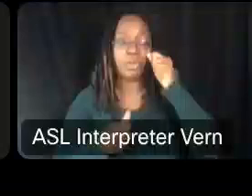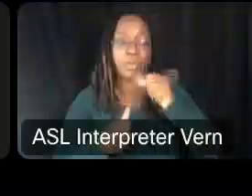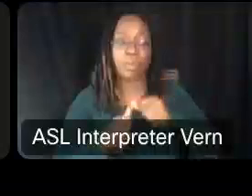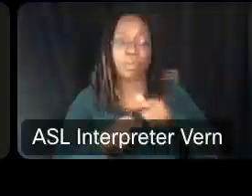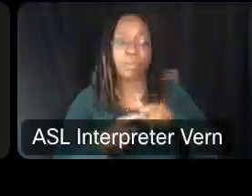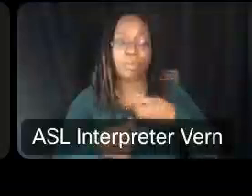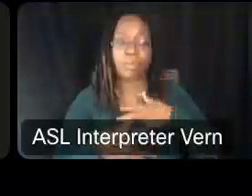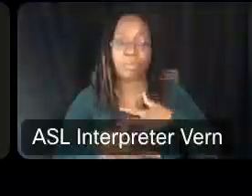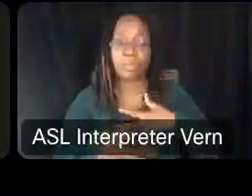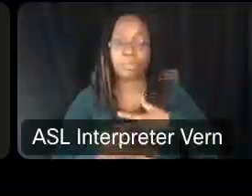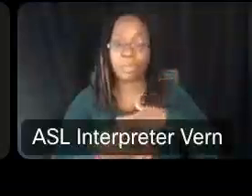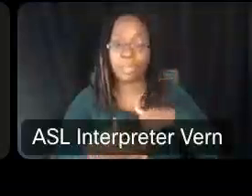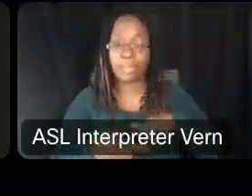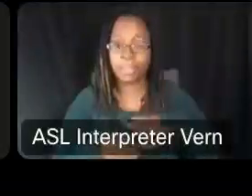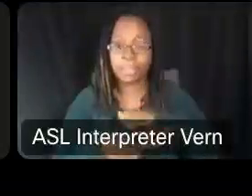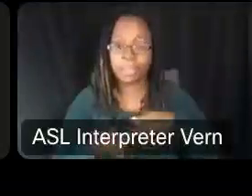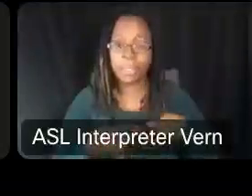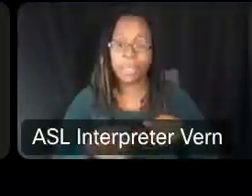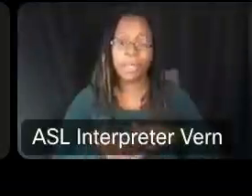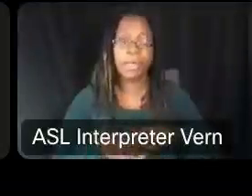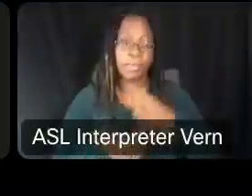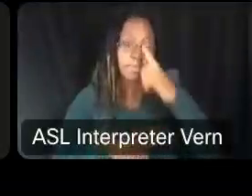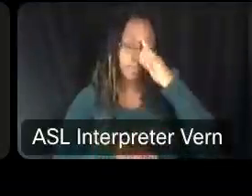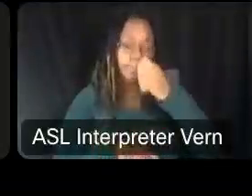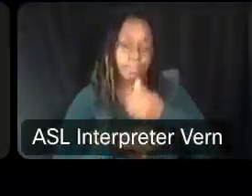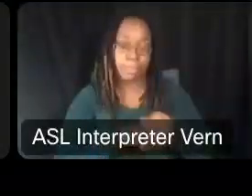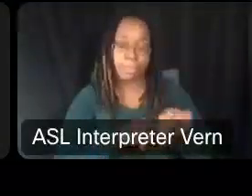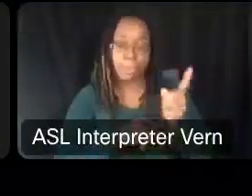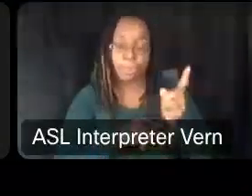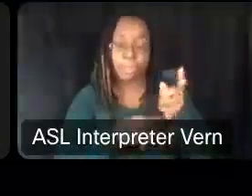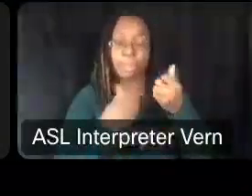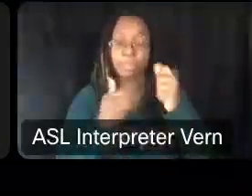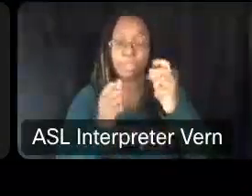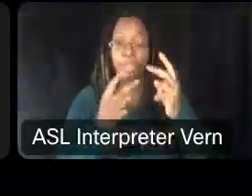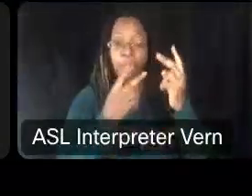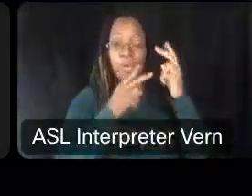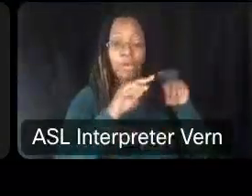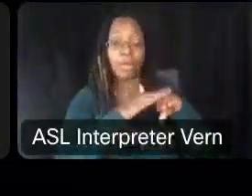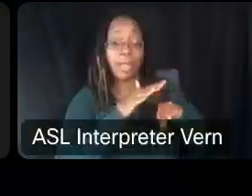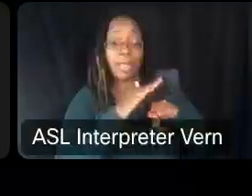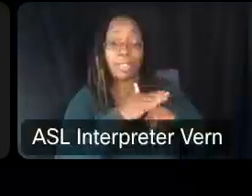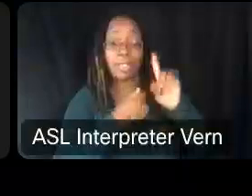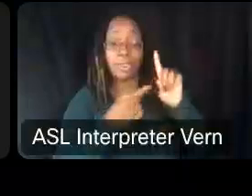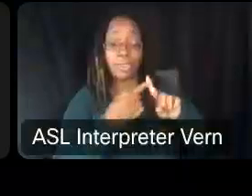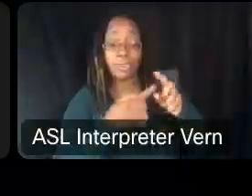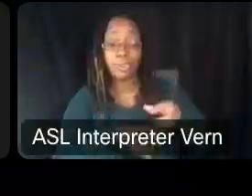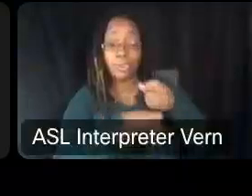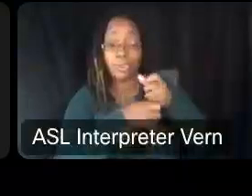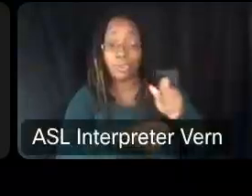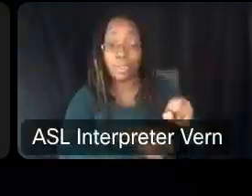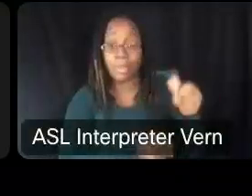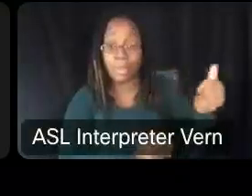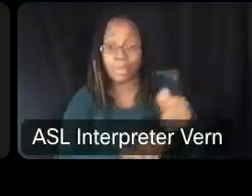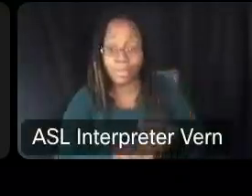exercise, this mindfulness moment, is to reflect on our access to trusted others. Because for many of